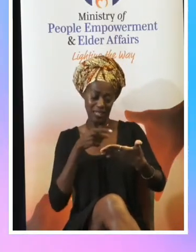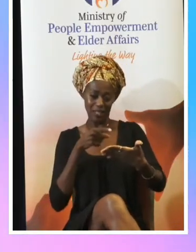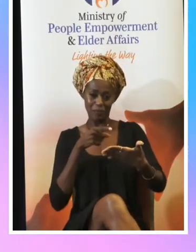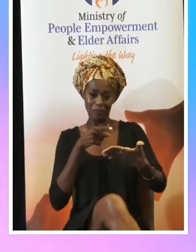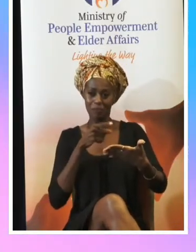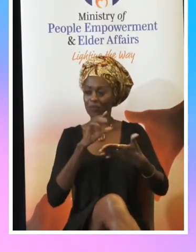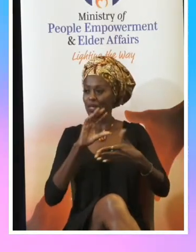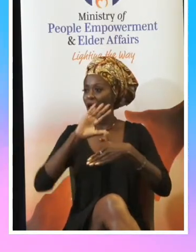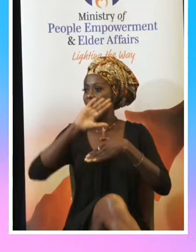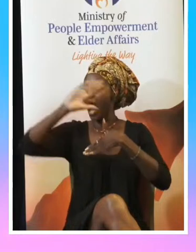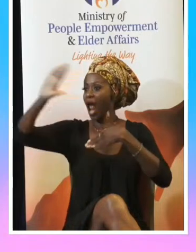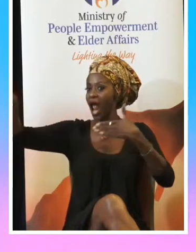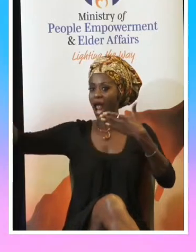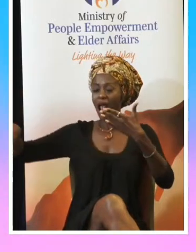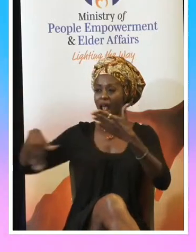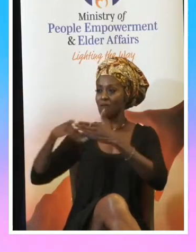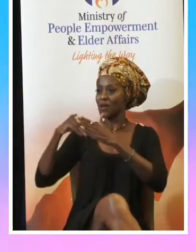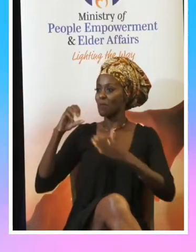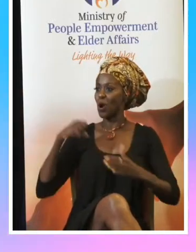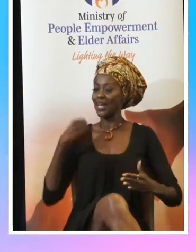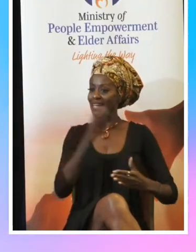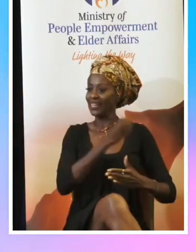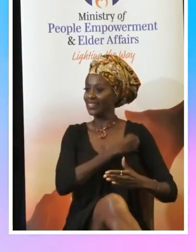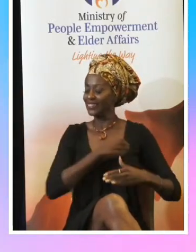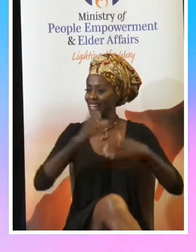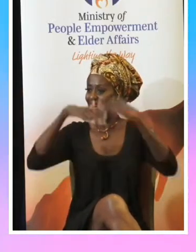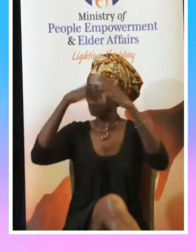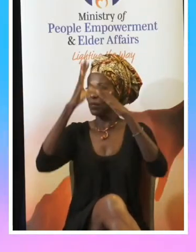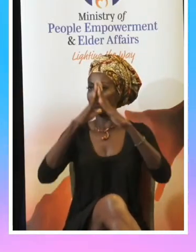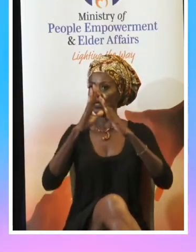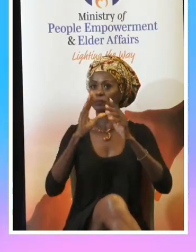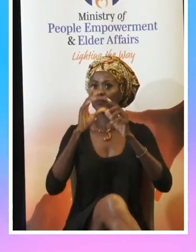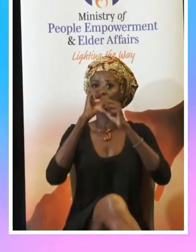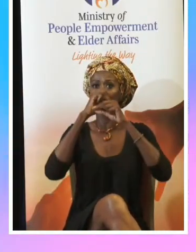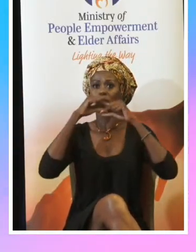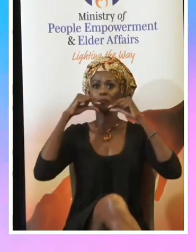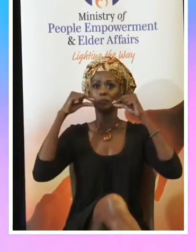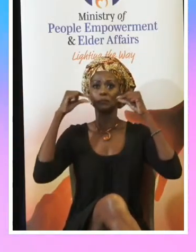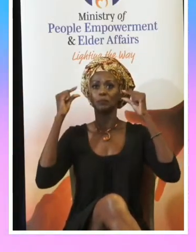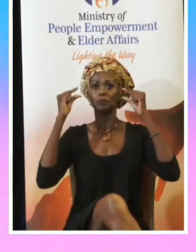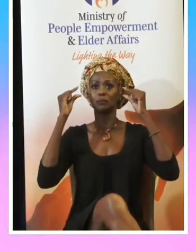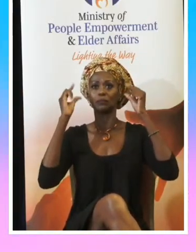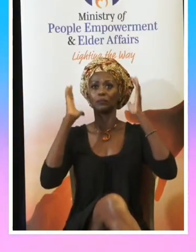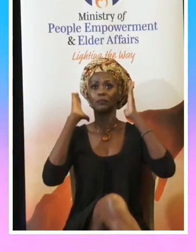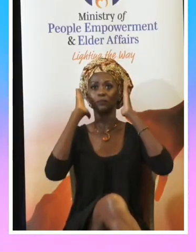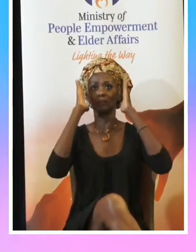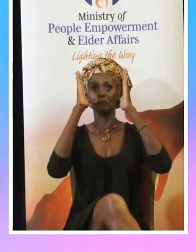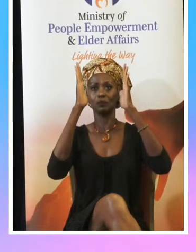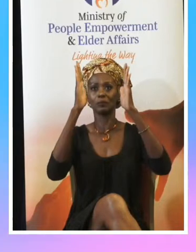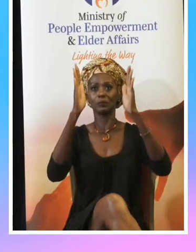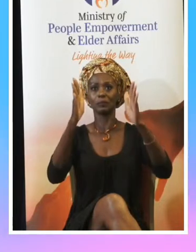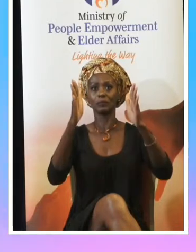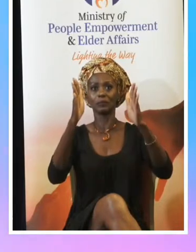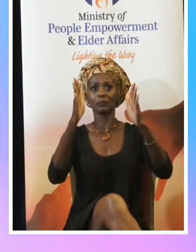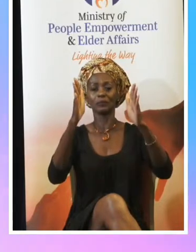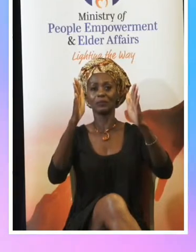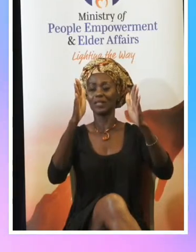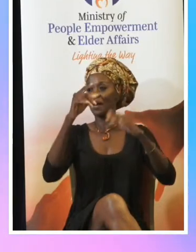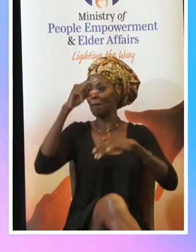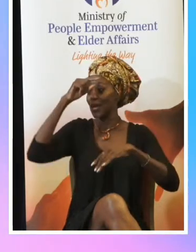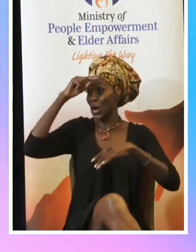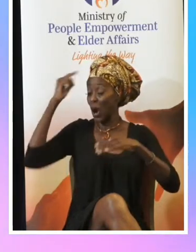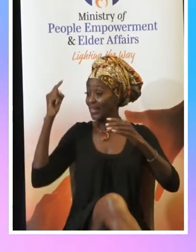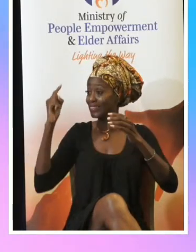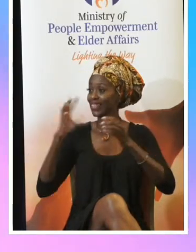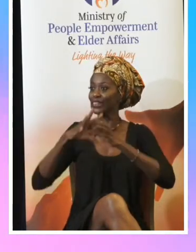hushed and listening in rapt attention to someone whom we hold in high regard, have